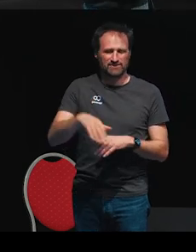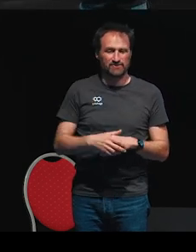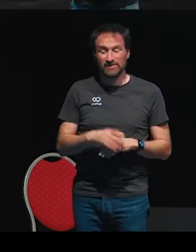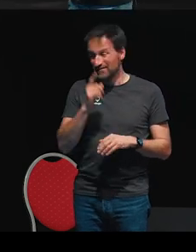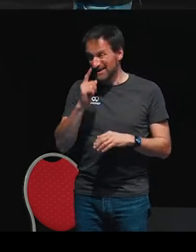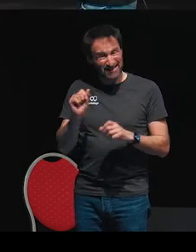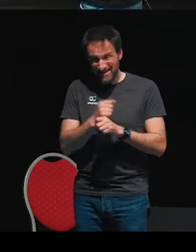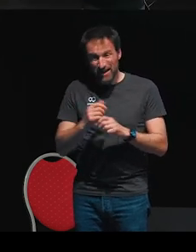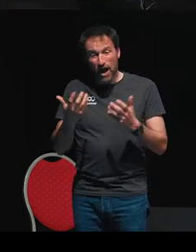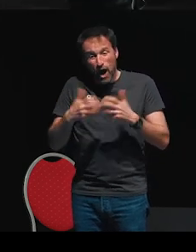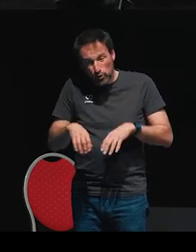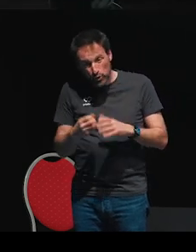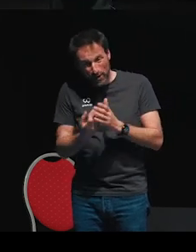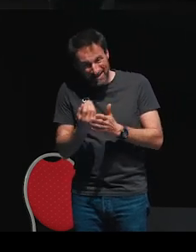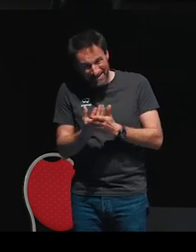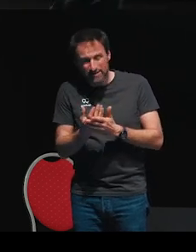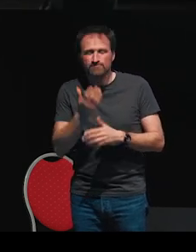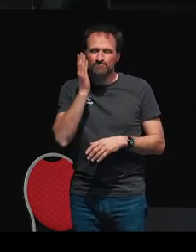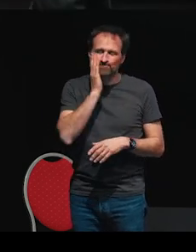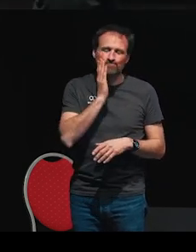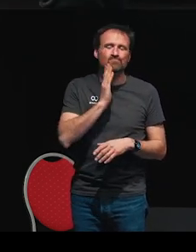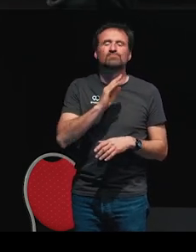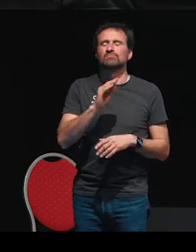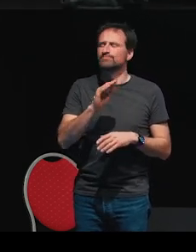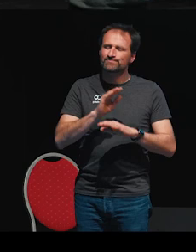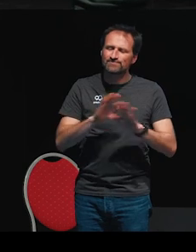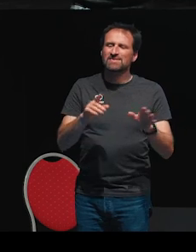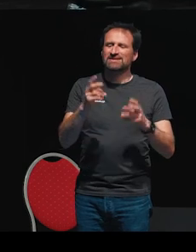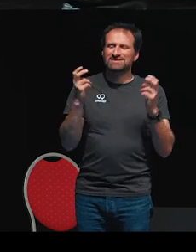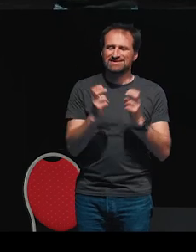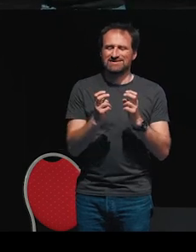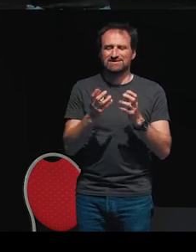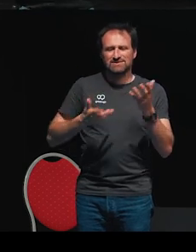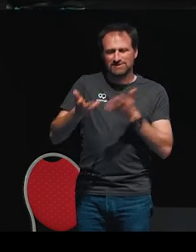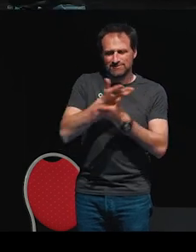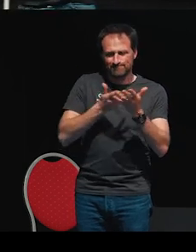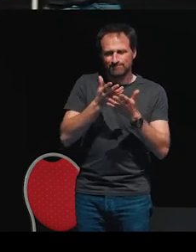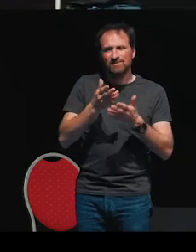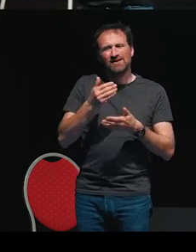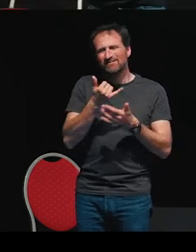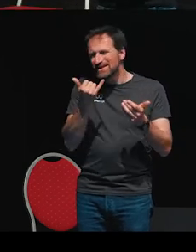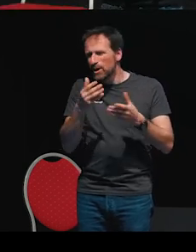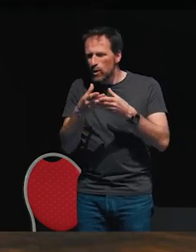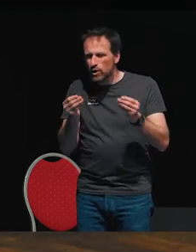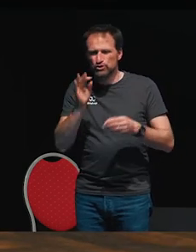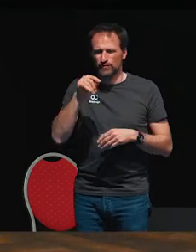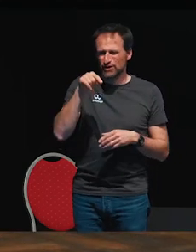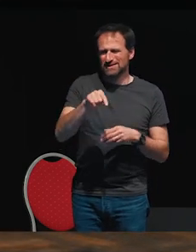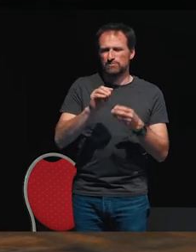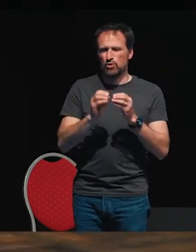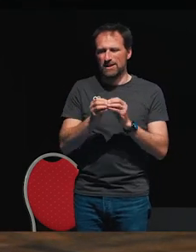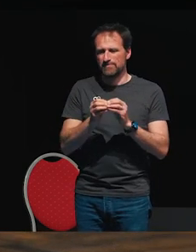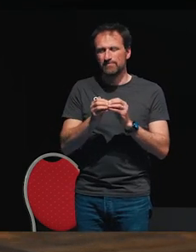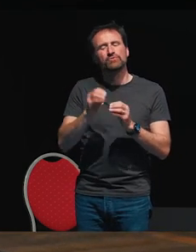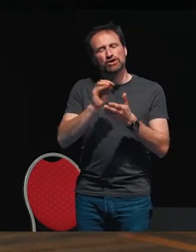the problem, agree on some approach, on some solution for this specific problem, and write the documentation for